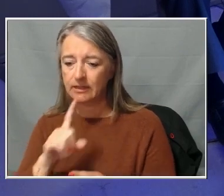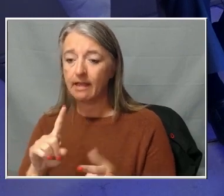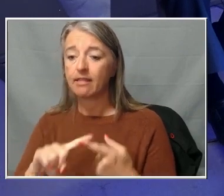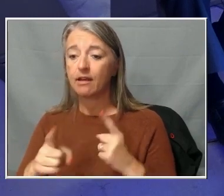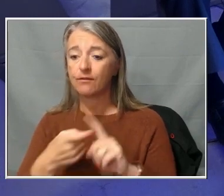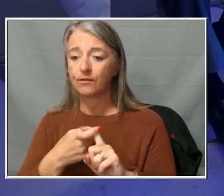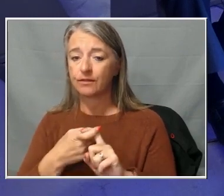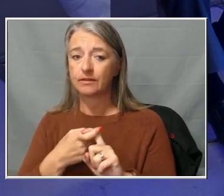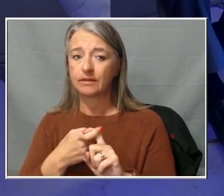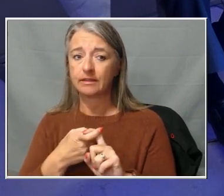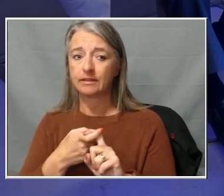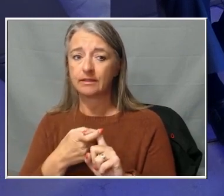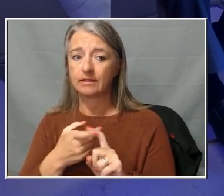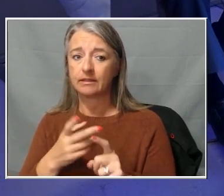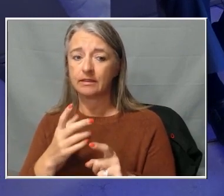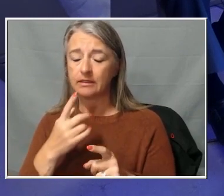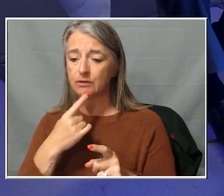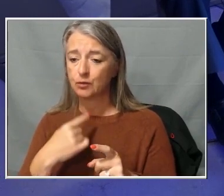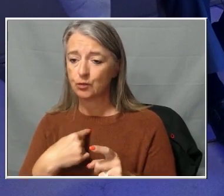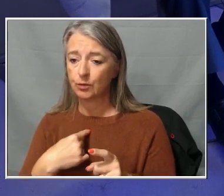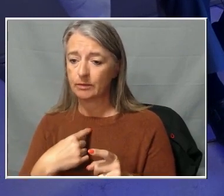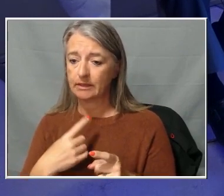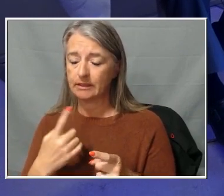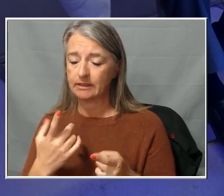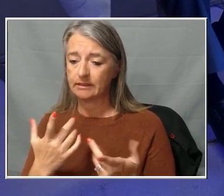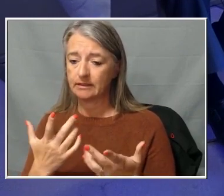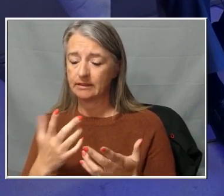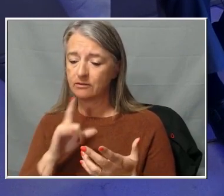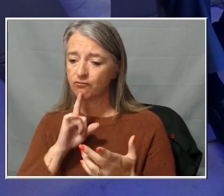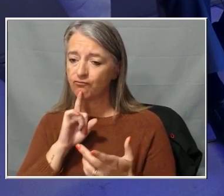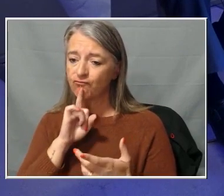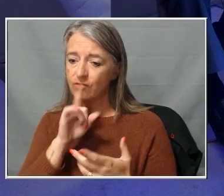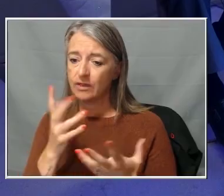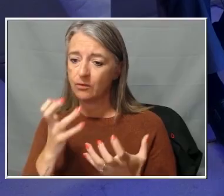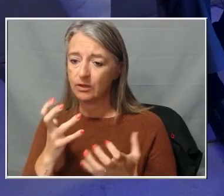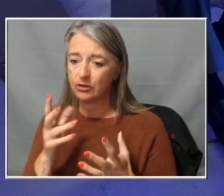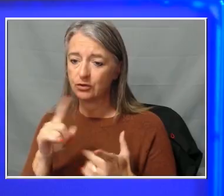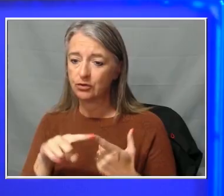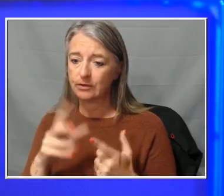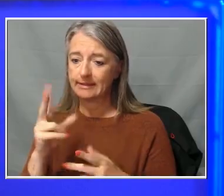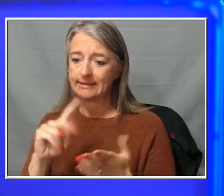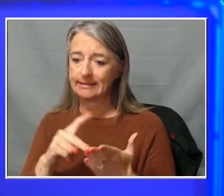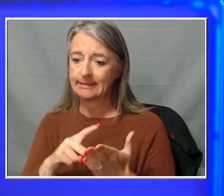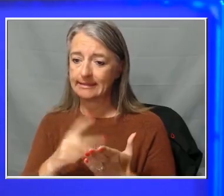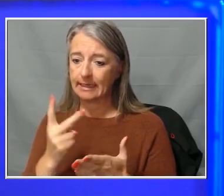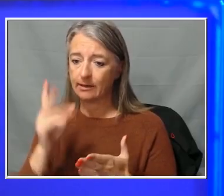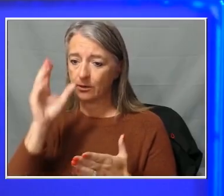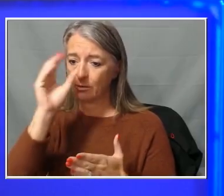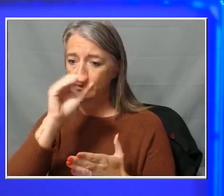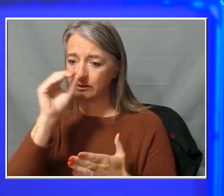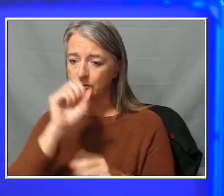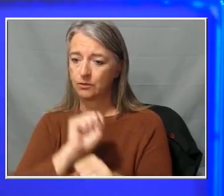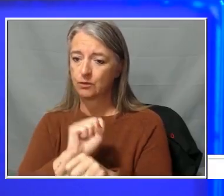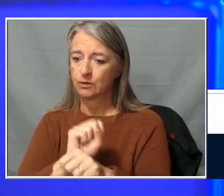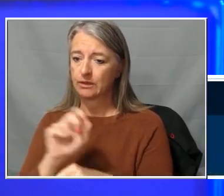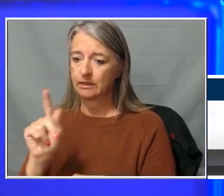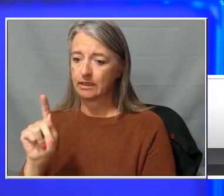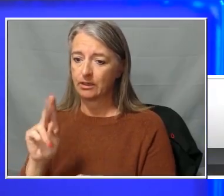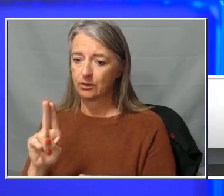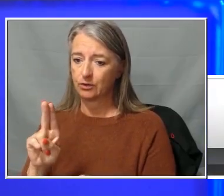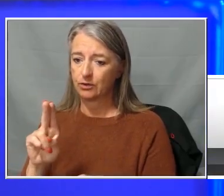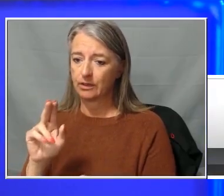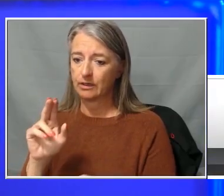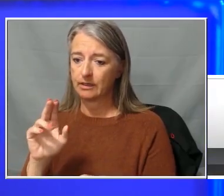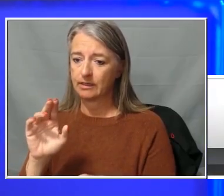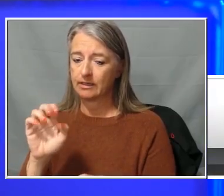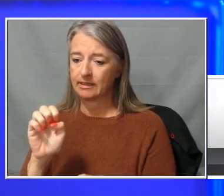a friend of mine actually said, I really want you to get a second opinion. She works at KUI.